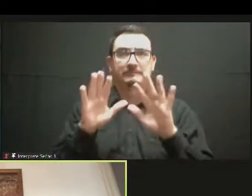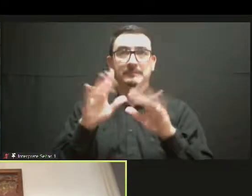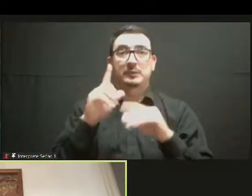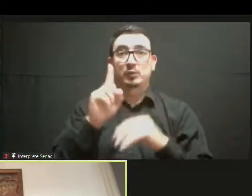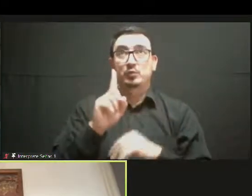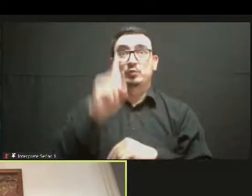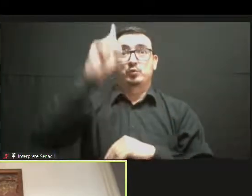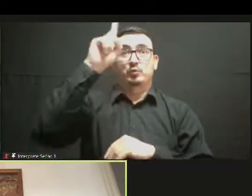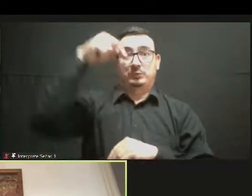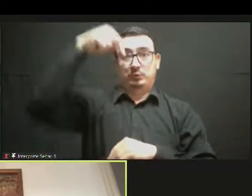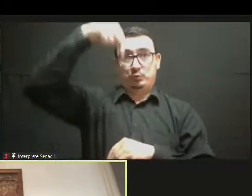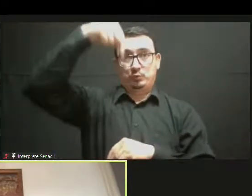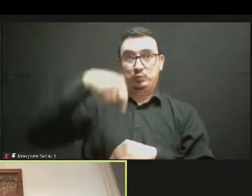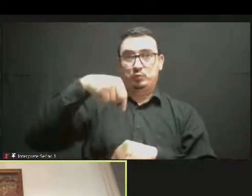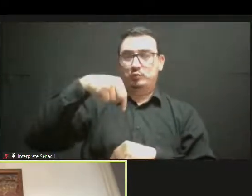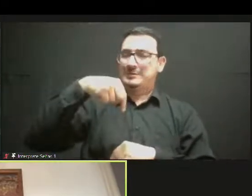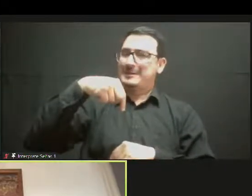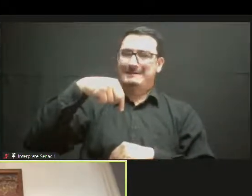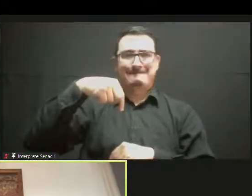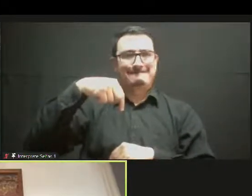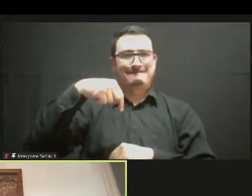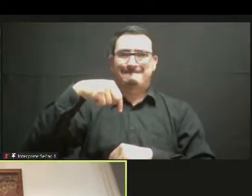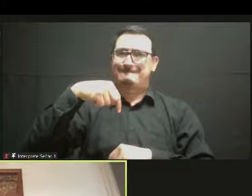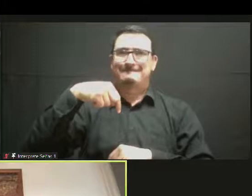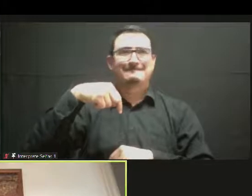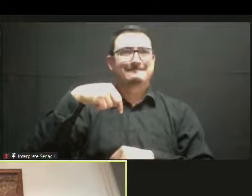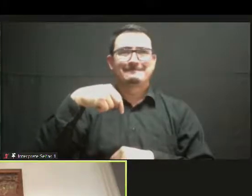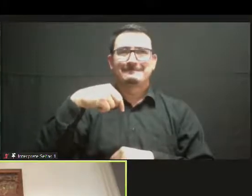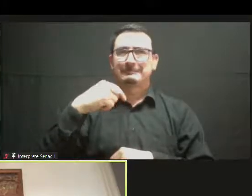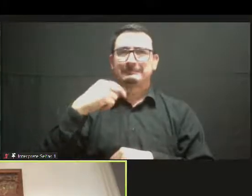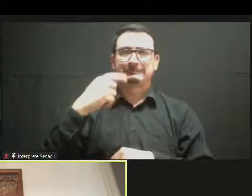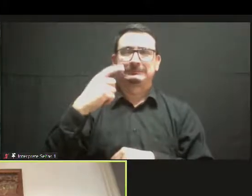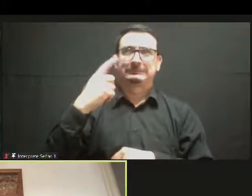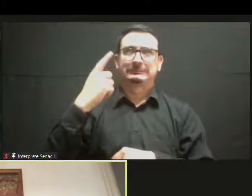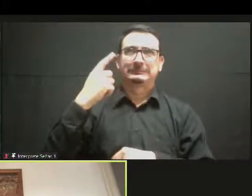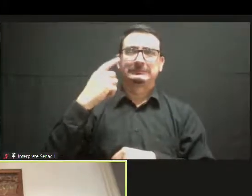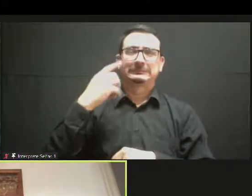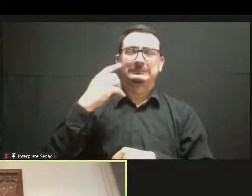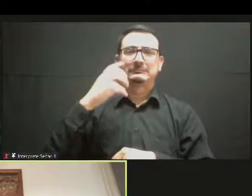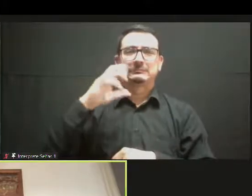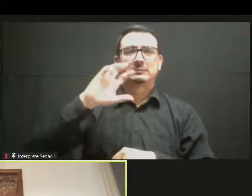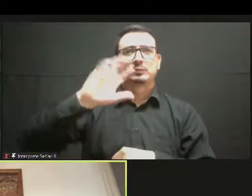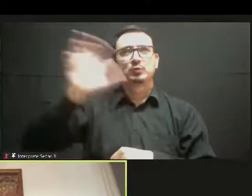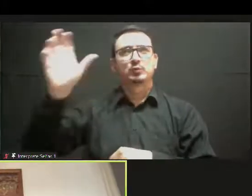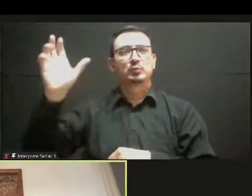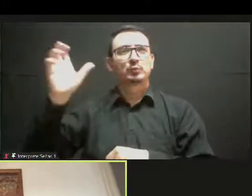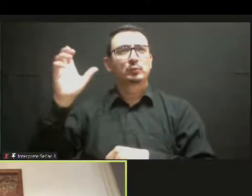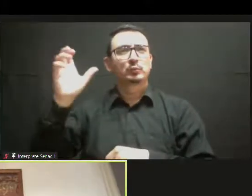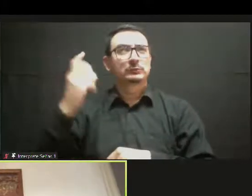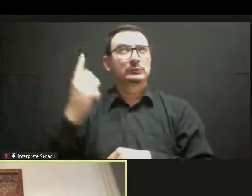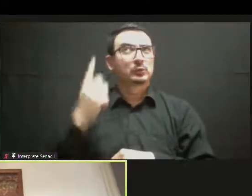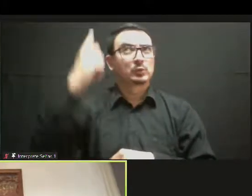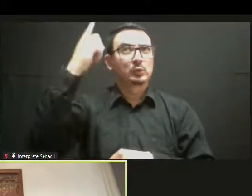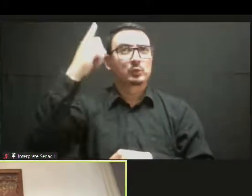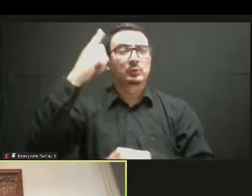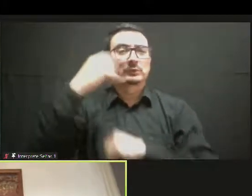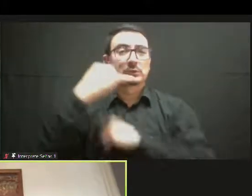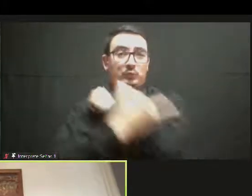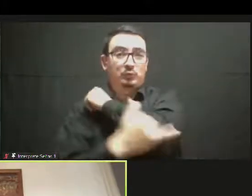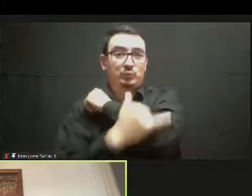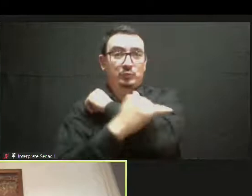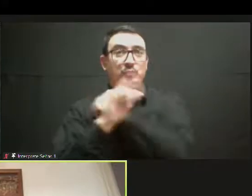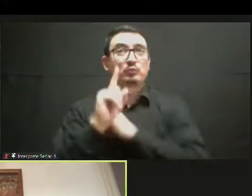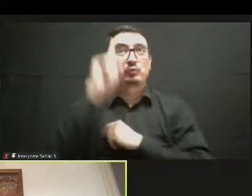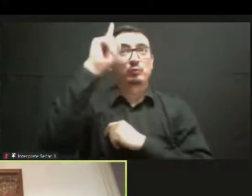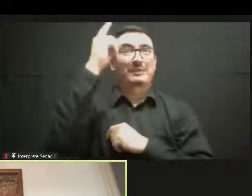bigger developing countries in the northern context, and I'm guessing those are based on pure commercial interest, essentially as a trade-off.